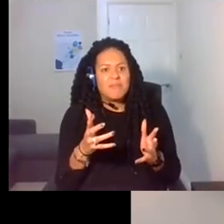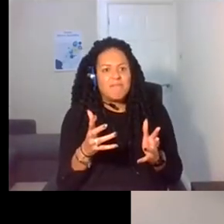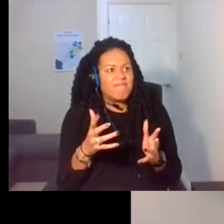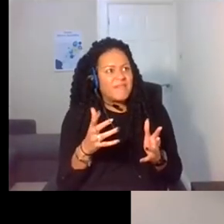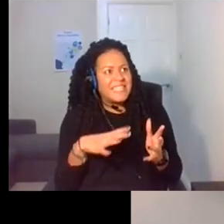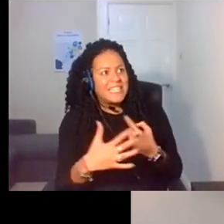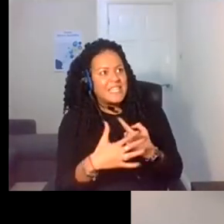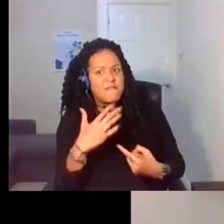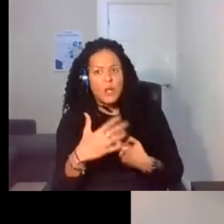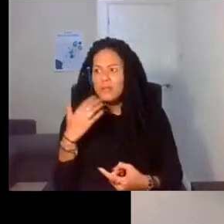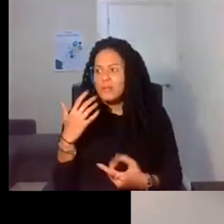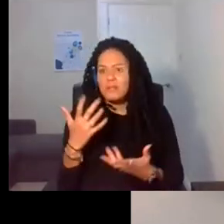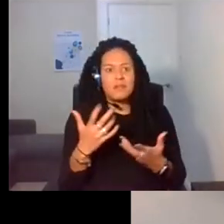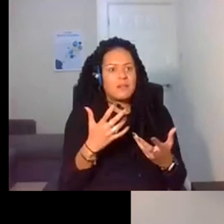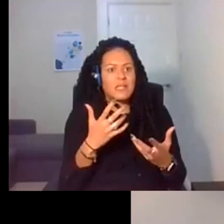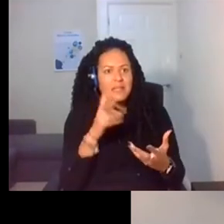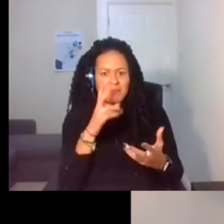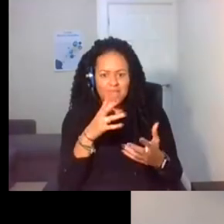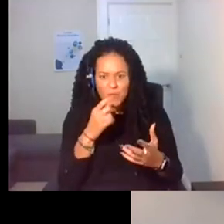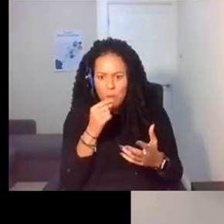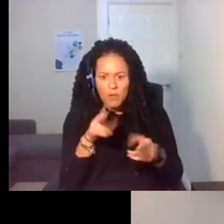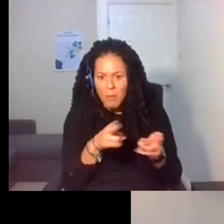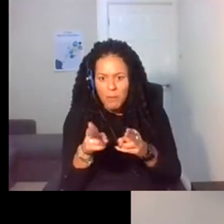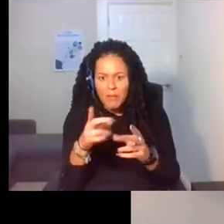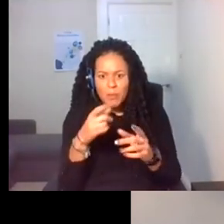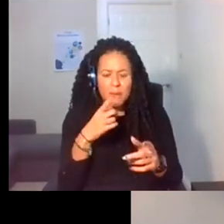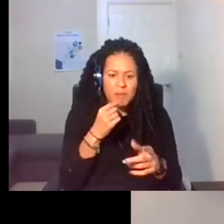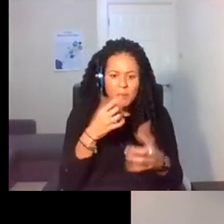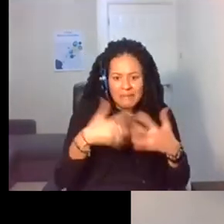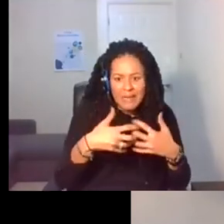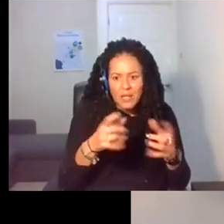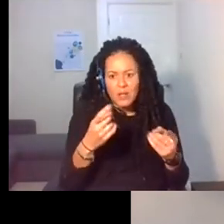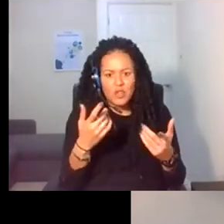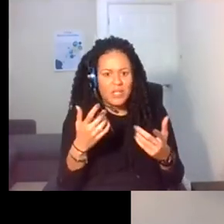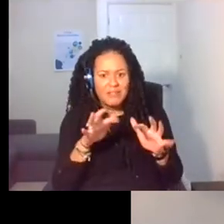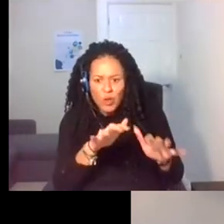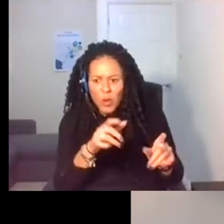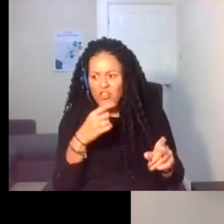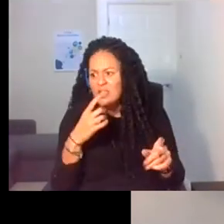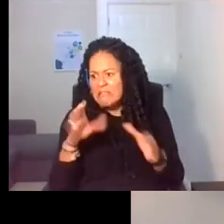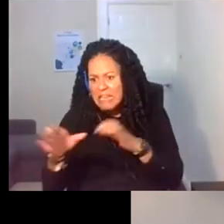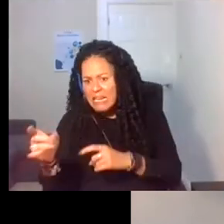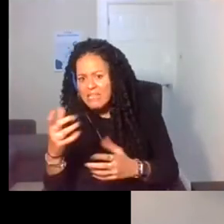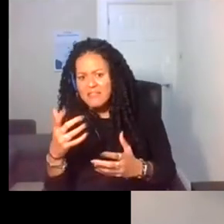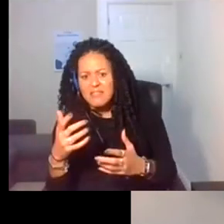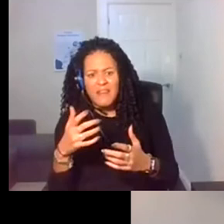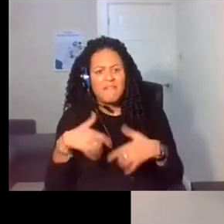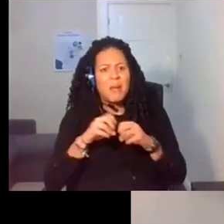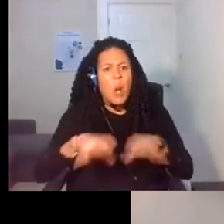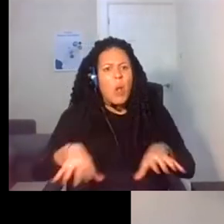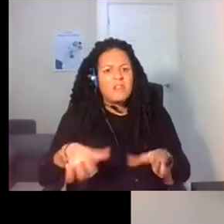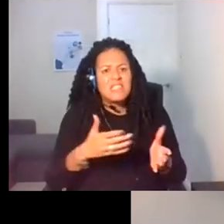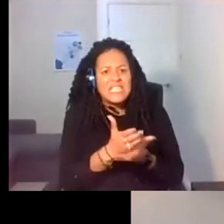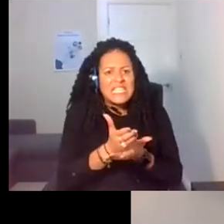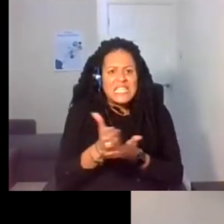and seeing possible pathways in technology, engineering, science. And I felt a bit lost for a little bit,